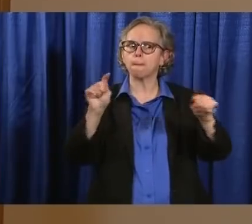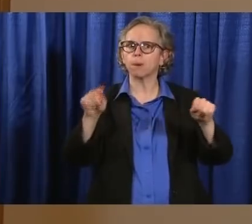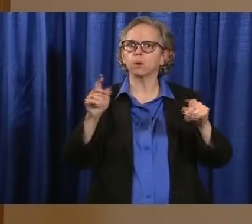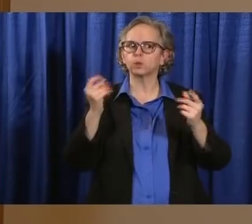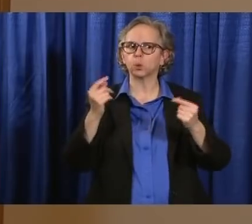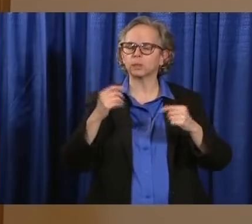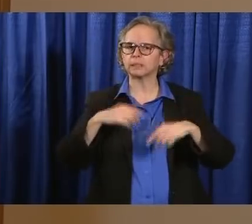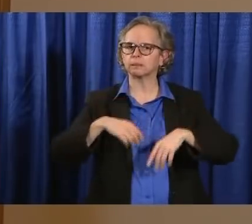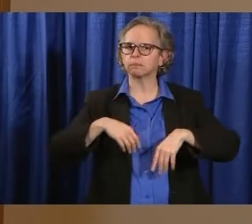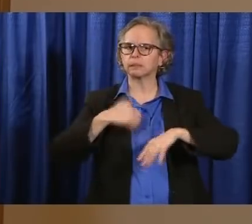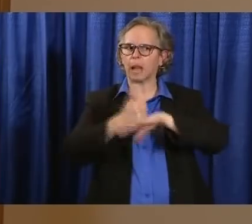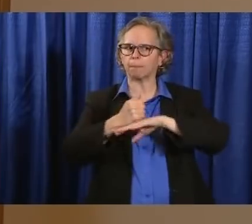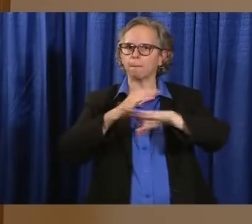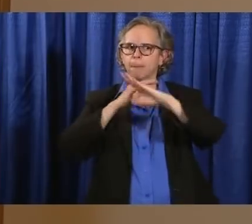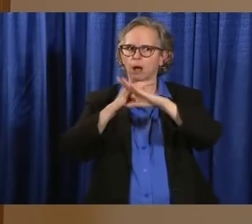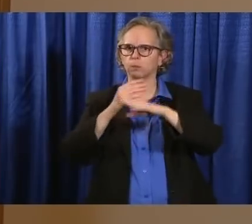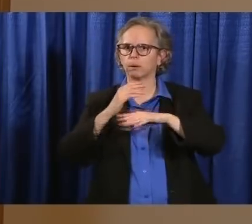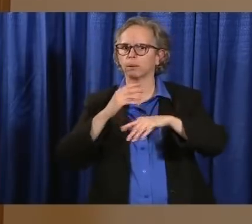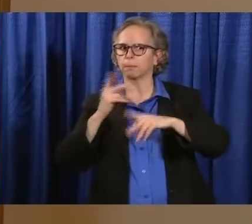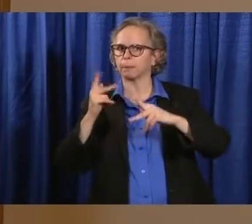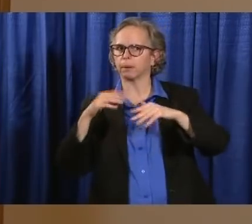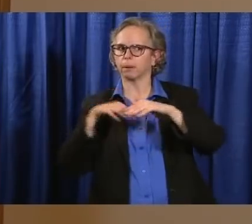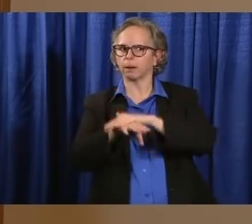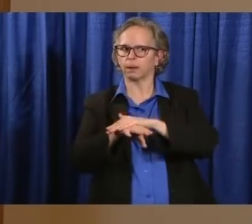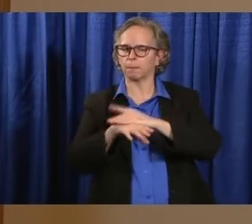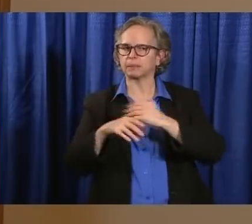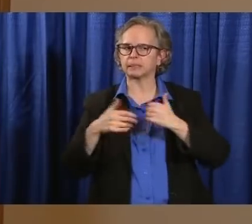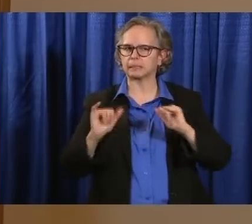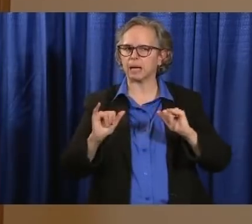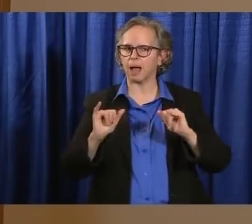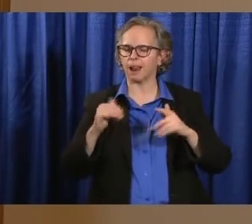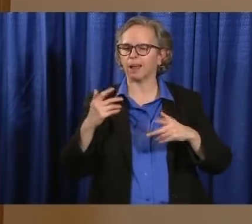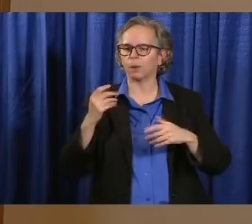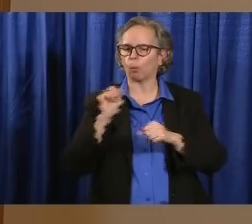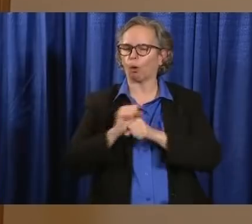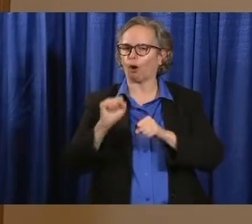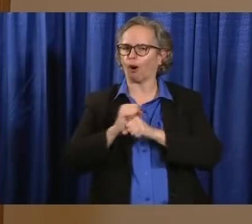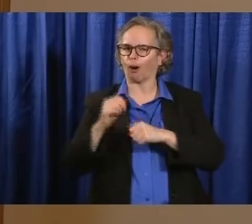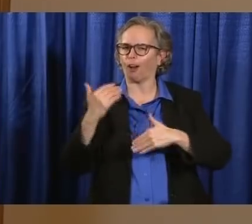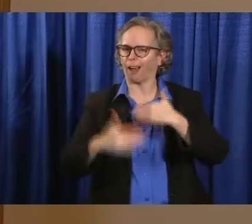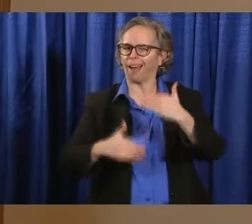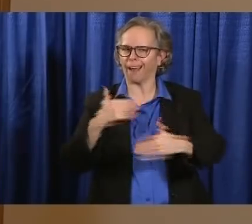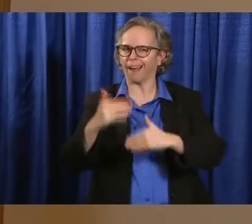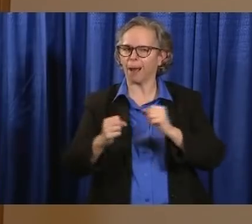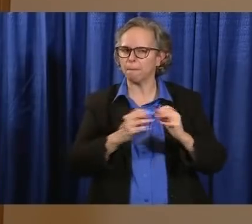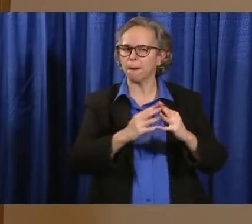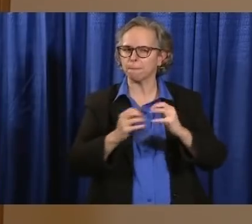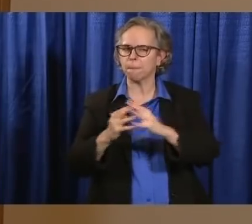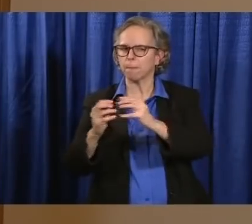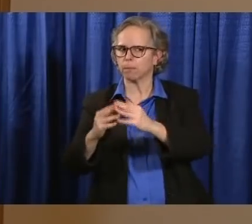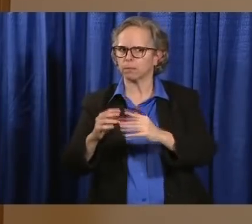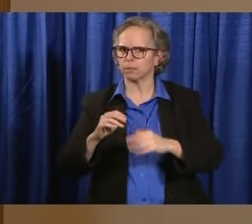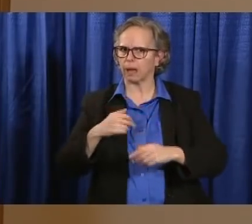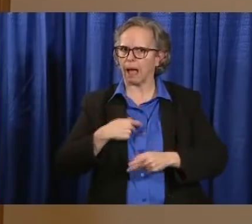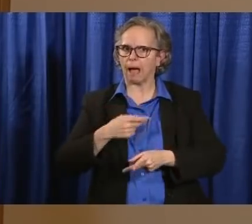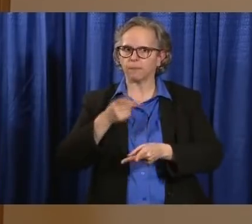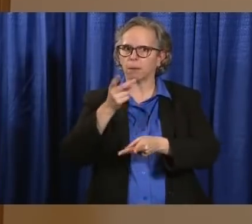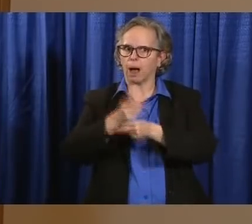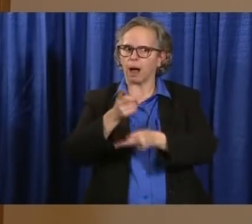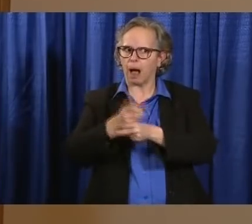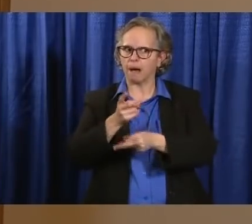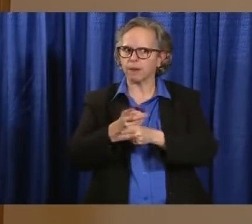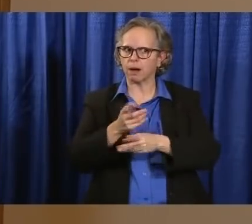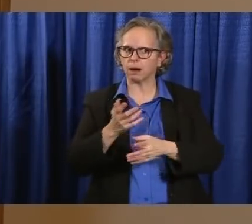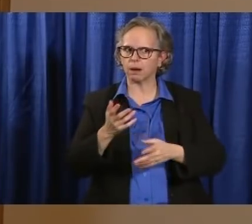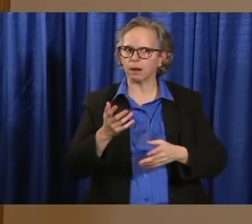in progress to try to, as we're doing all of this, we also have to be so careful to not create a barrier to